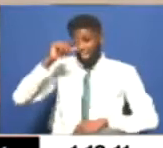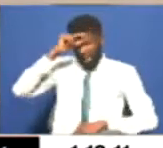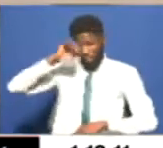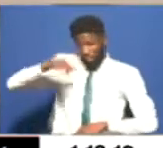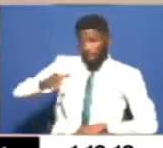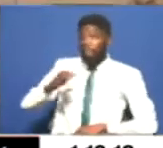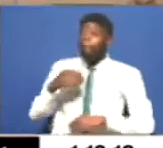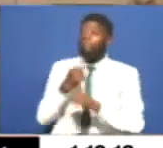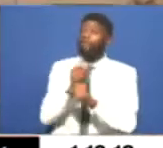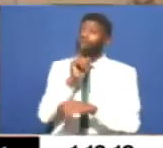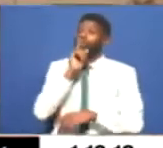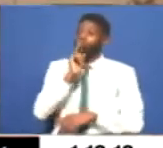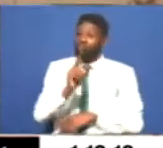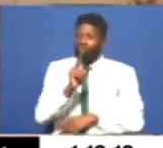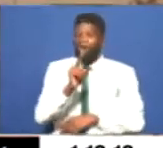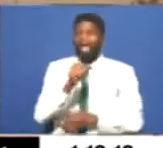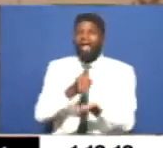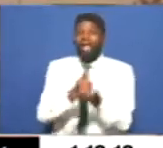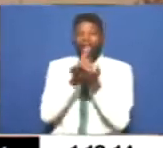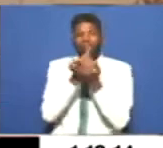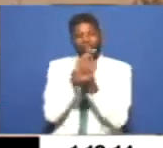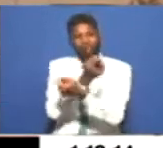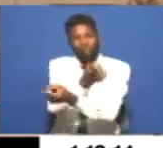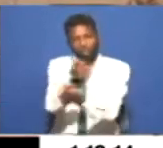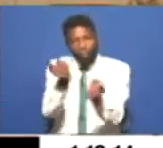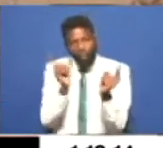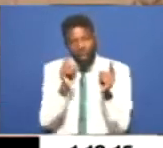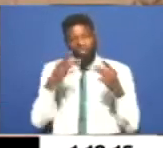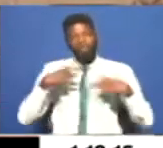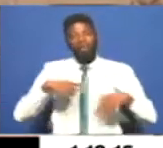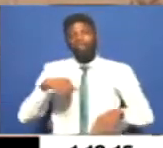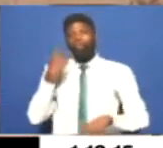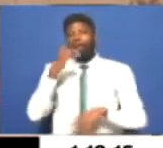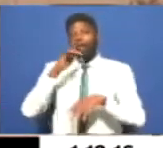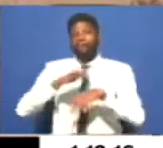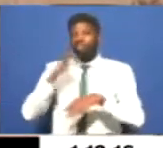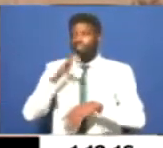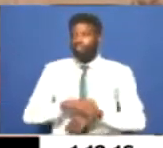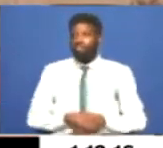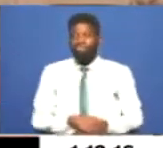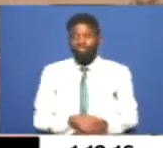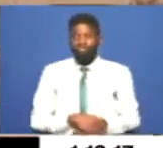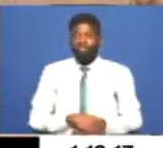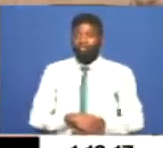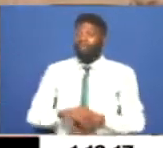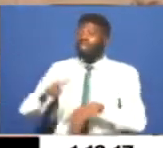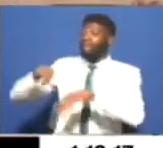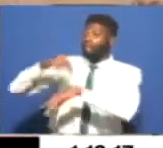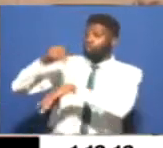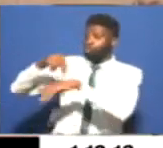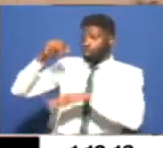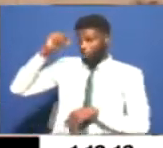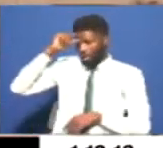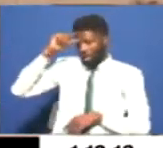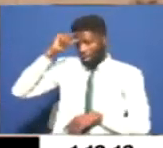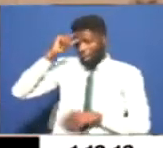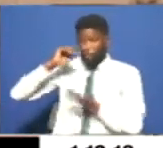the affected residents. To the national government, especially Ministry of Devolution and Assals,